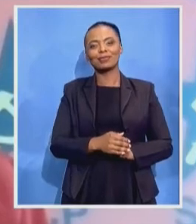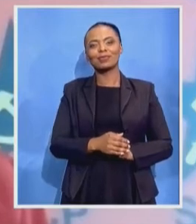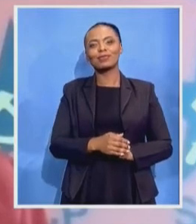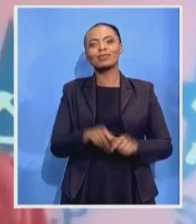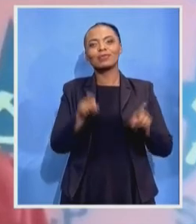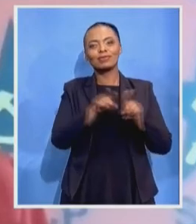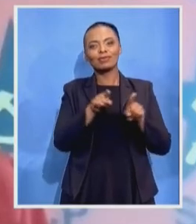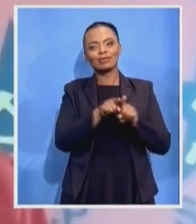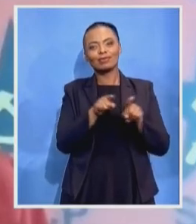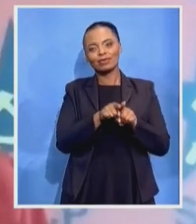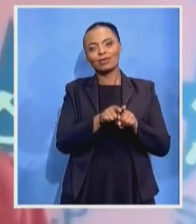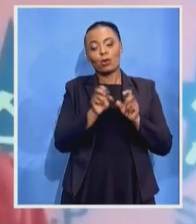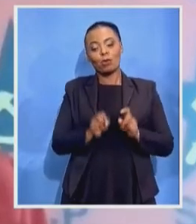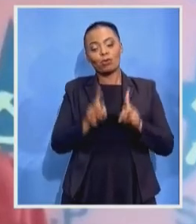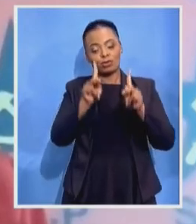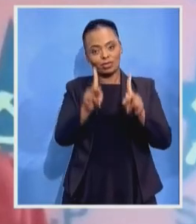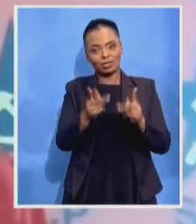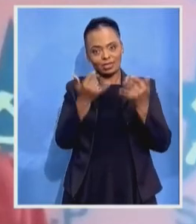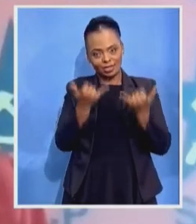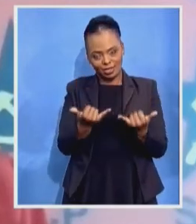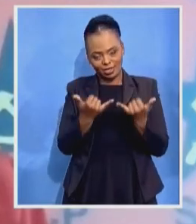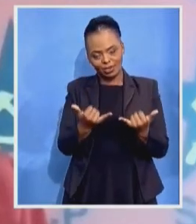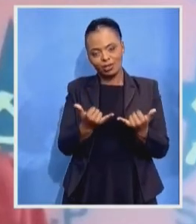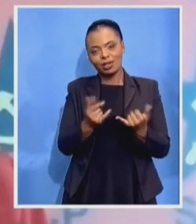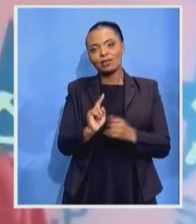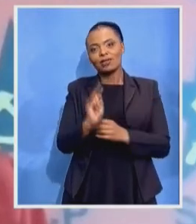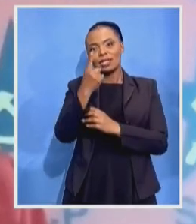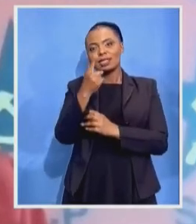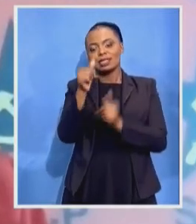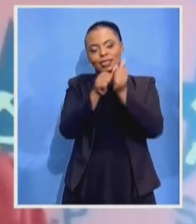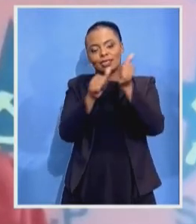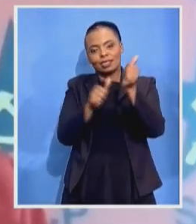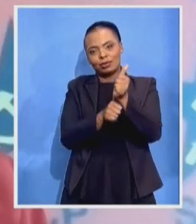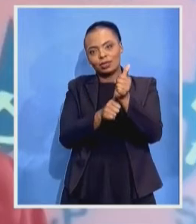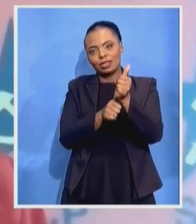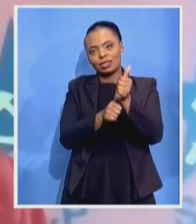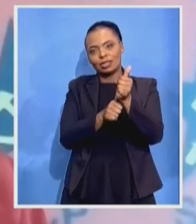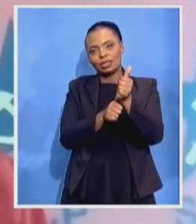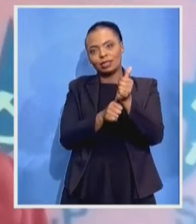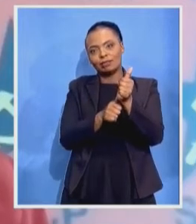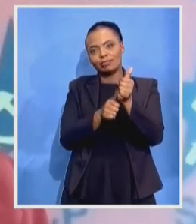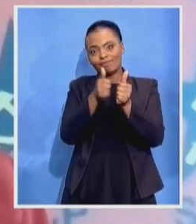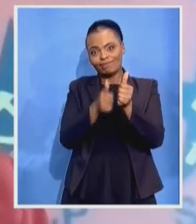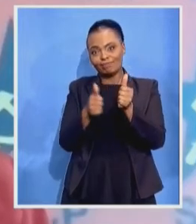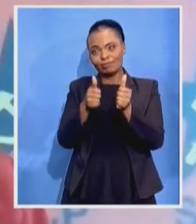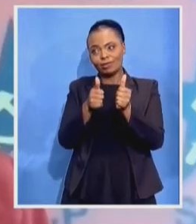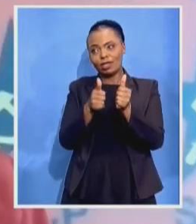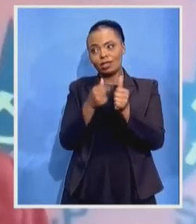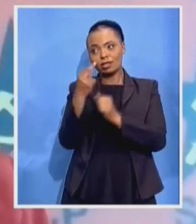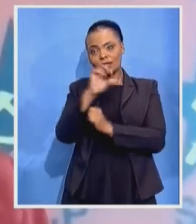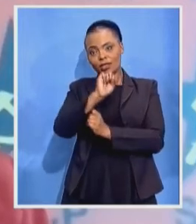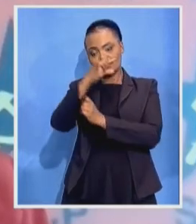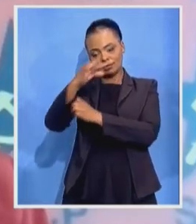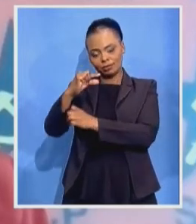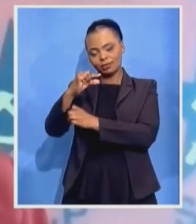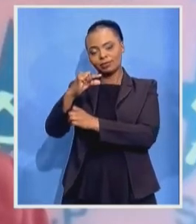Is the first Deputy General Secretary. I can see Comrade Chris is saying, Alex, you are now